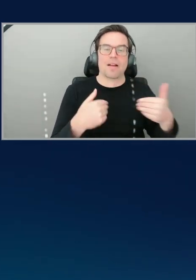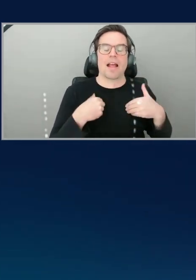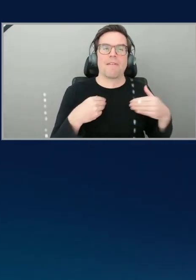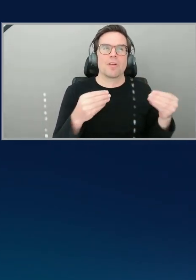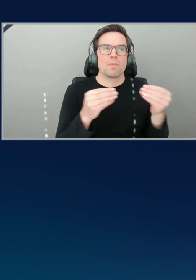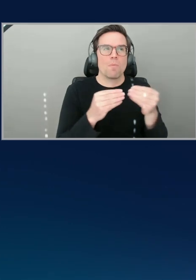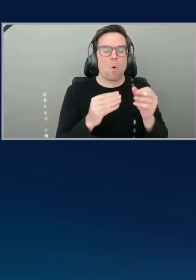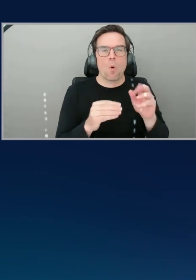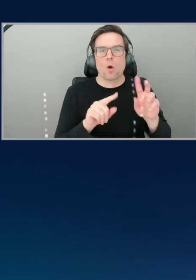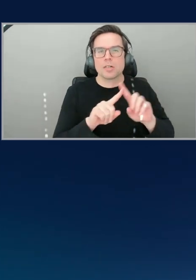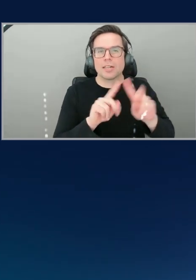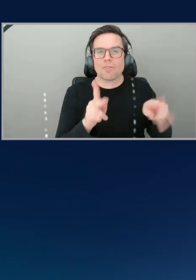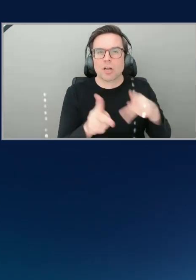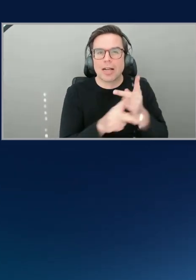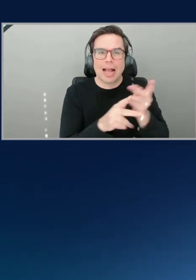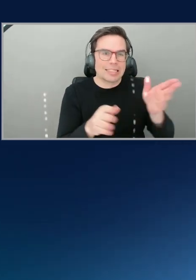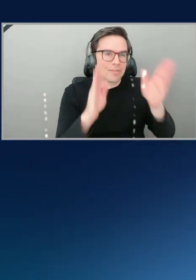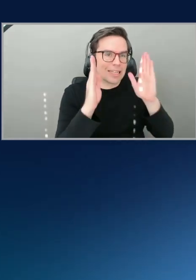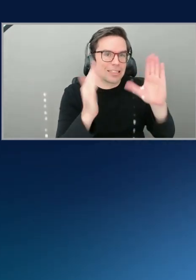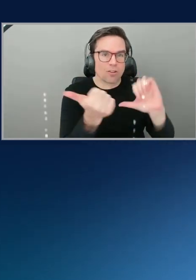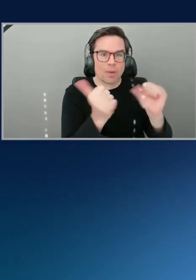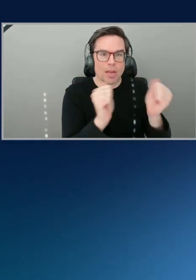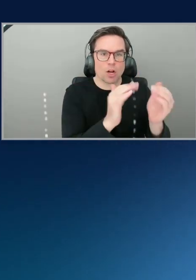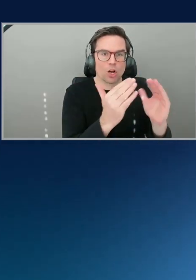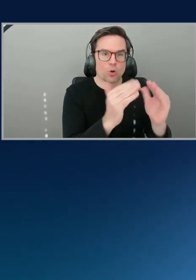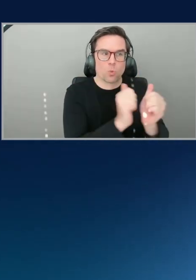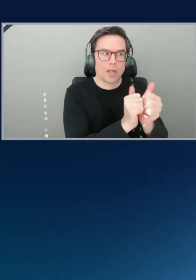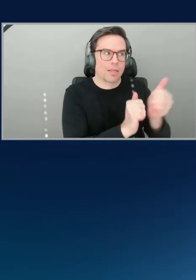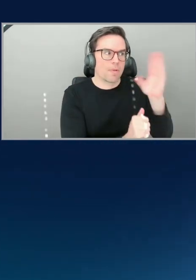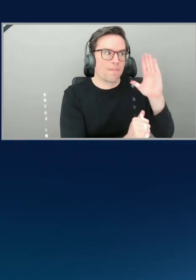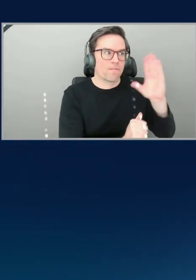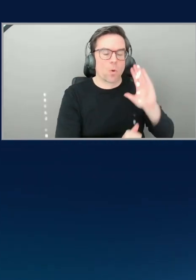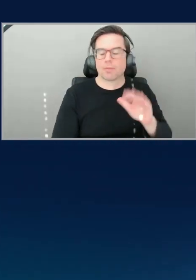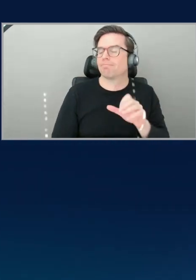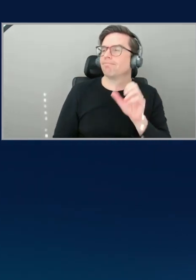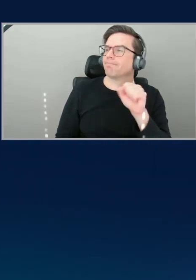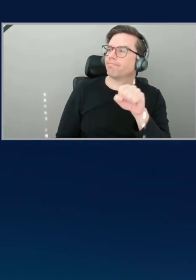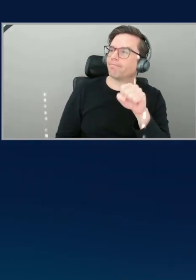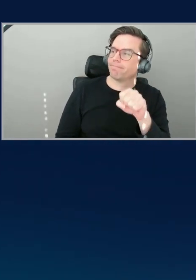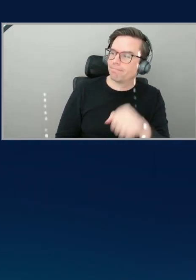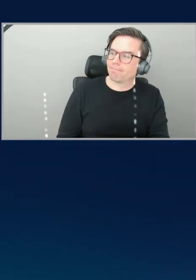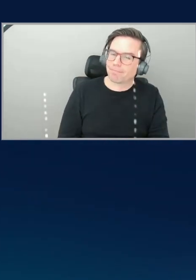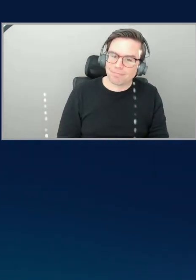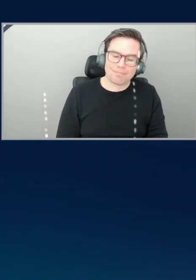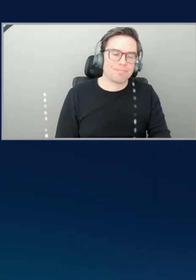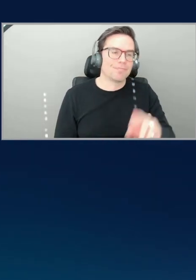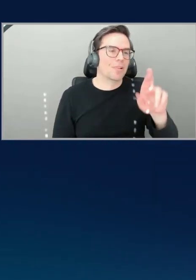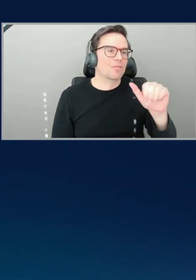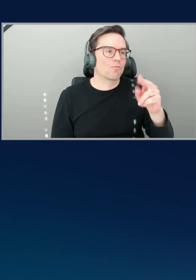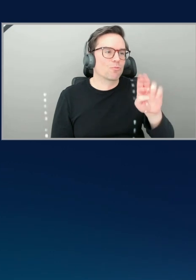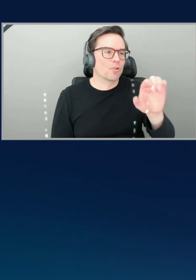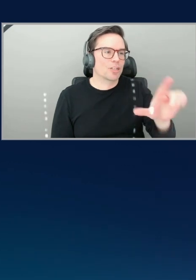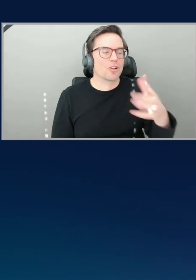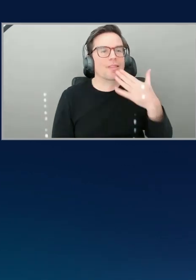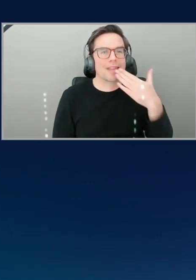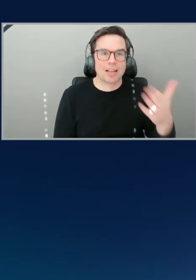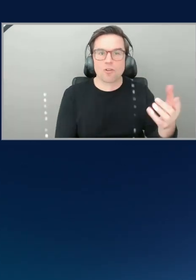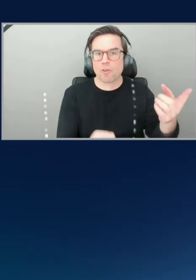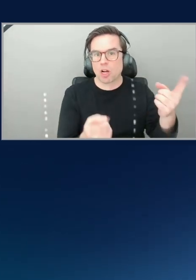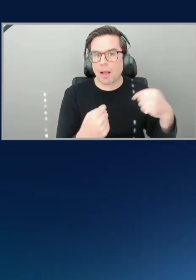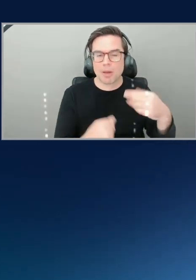Rachel, really thank you for coming out here. I know this was a flight for you to come spend time with us. I know everyone